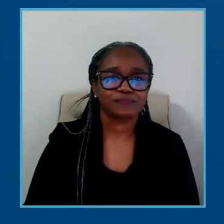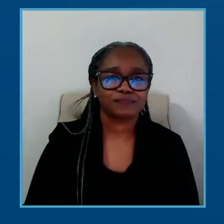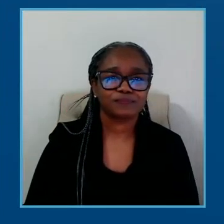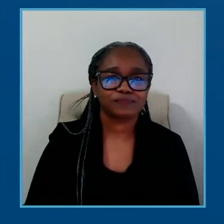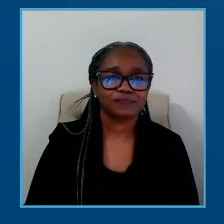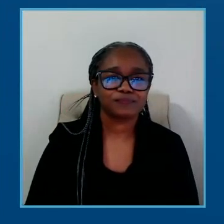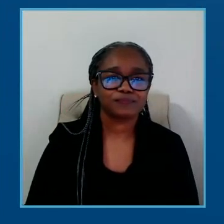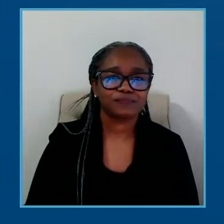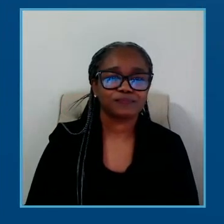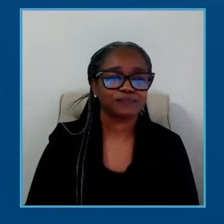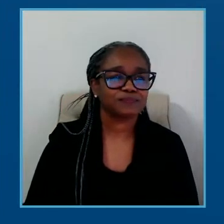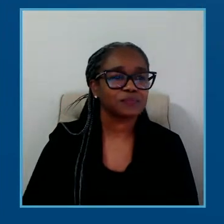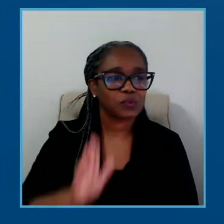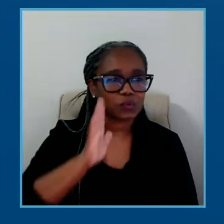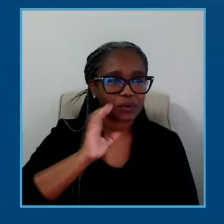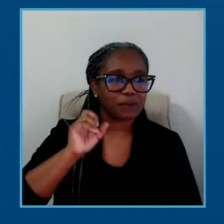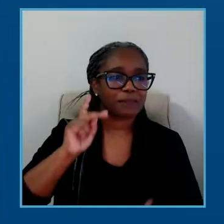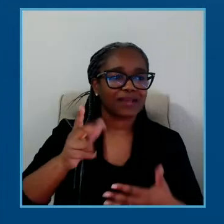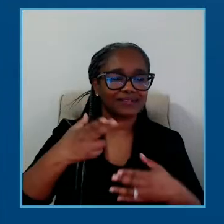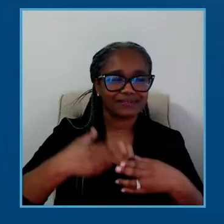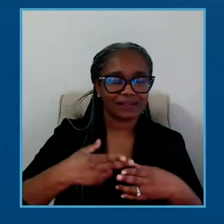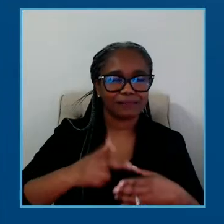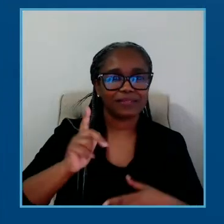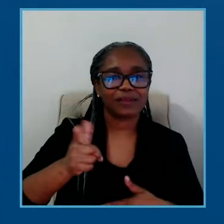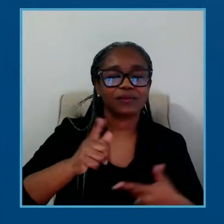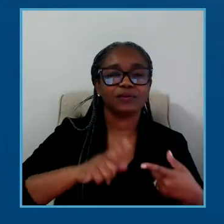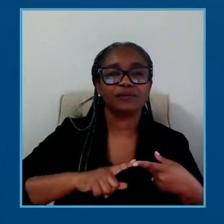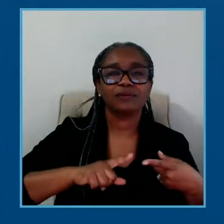We'll come back to him. Mr. Buckley?